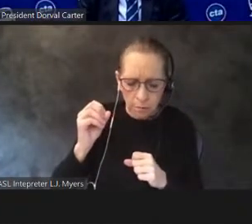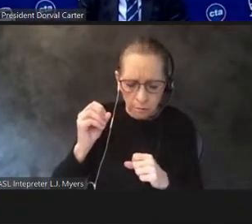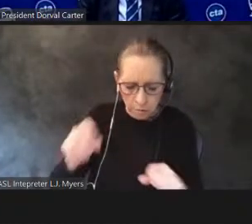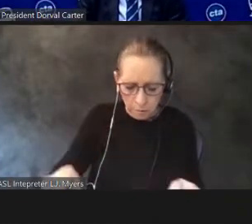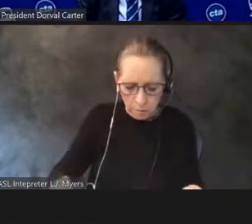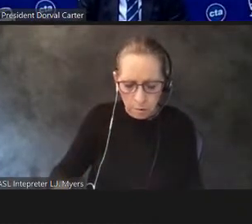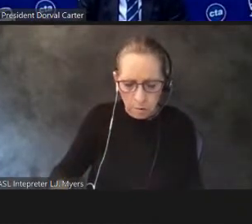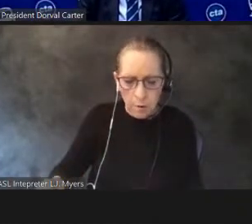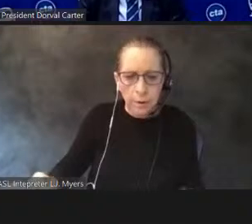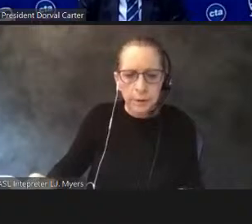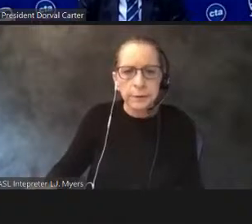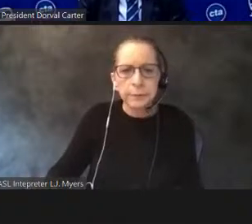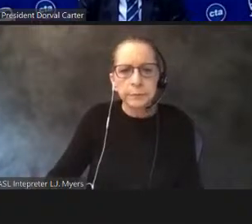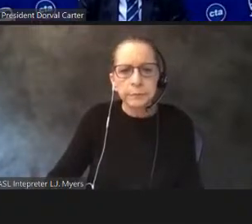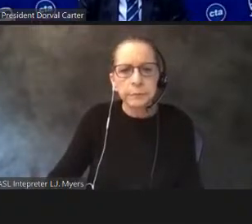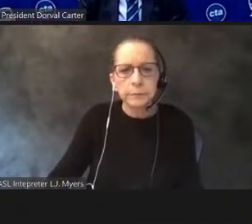the,